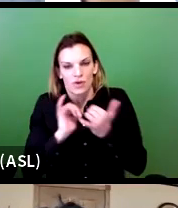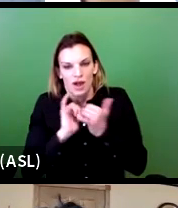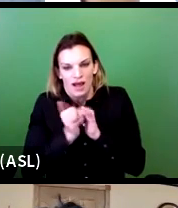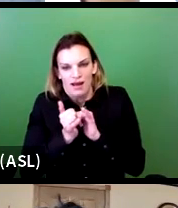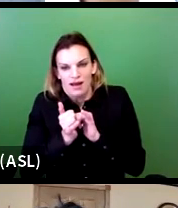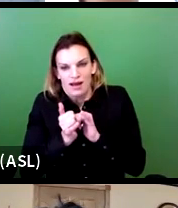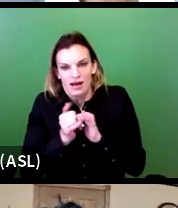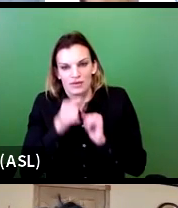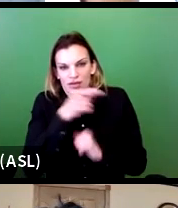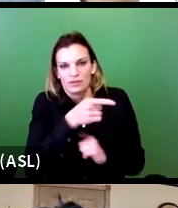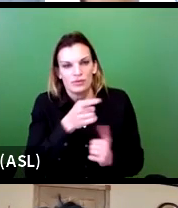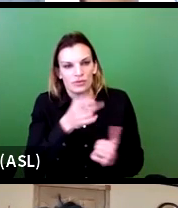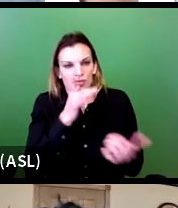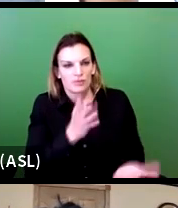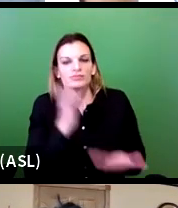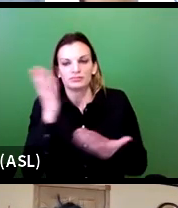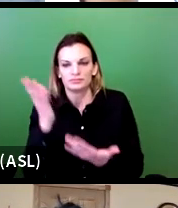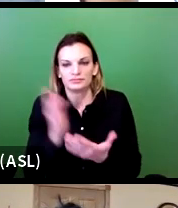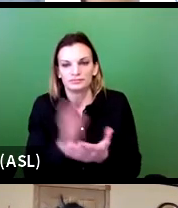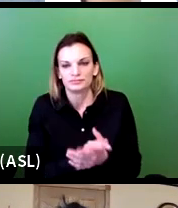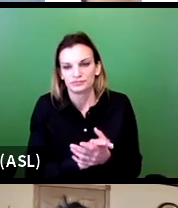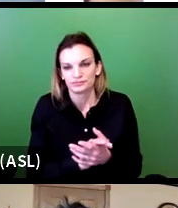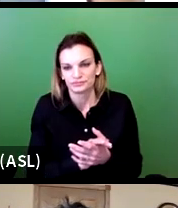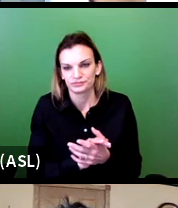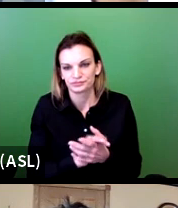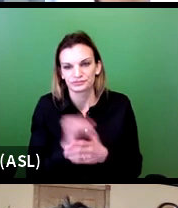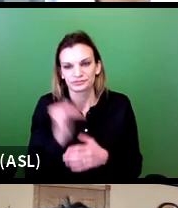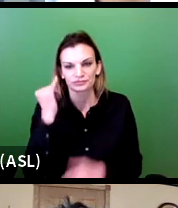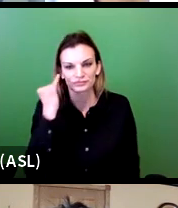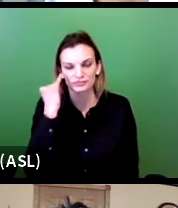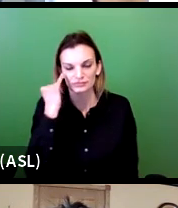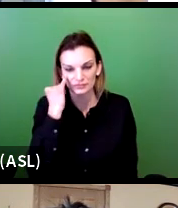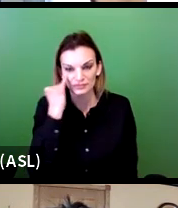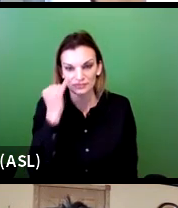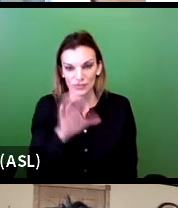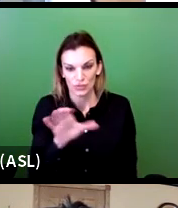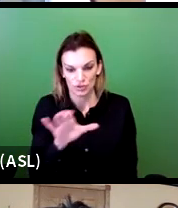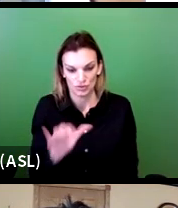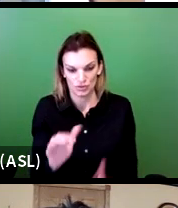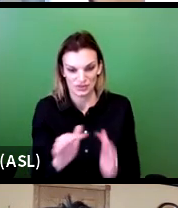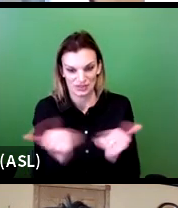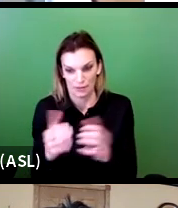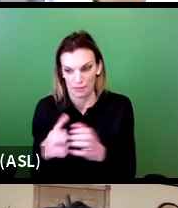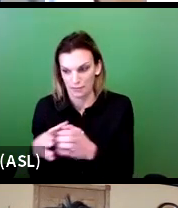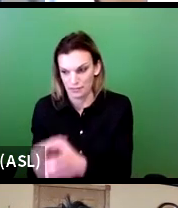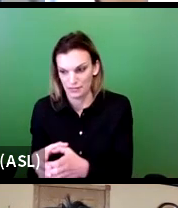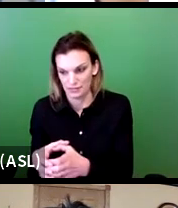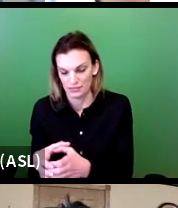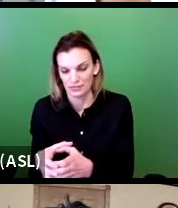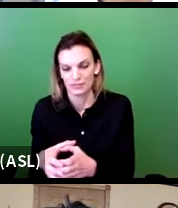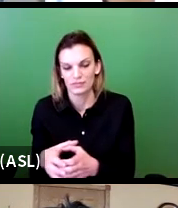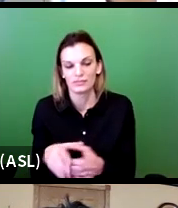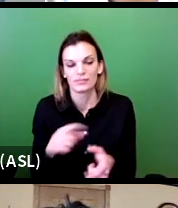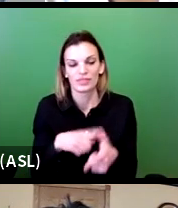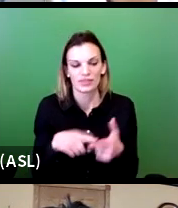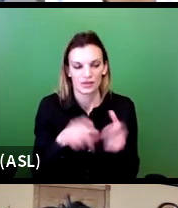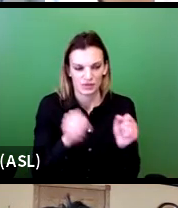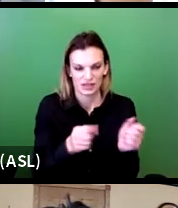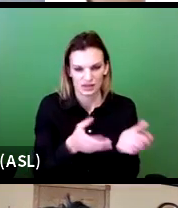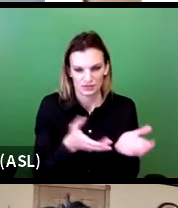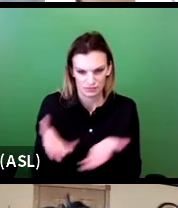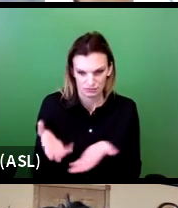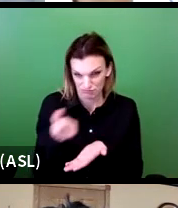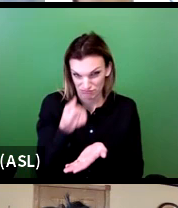going to present himself. And then if we're going to do it subcommissions, then go into the subcommissions, if you understand what I'm